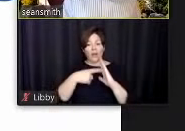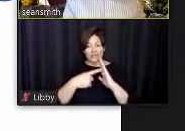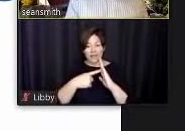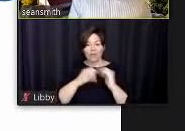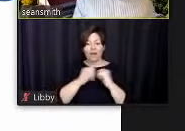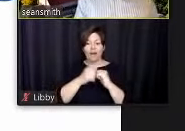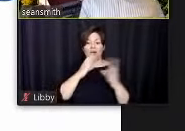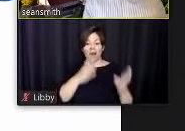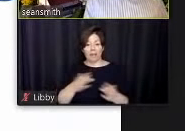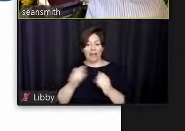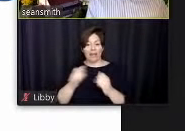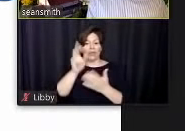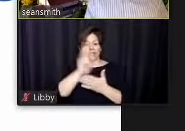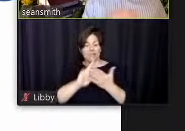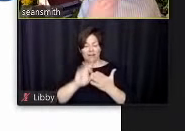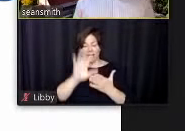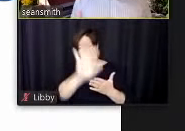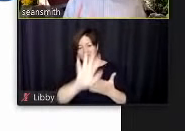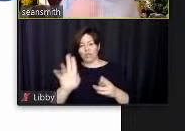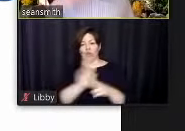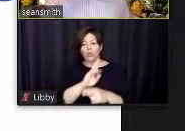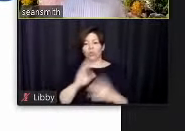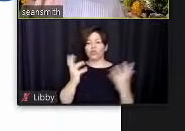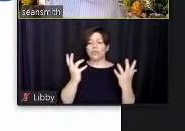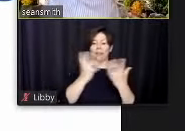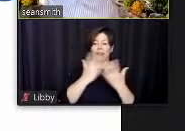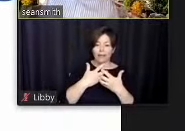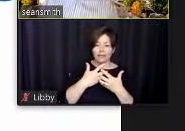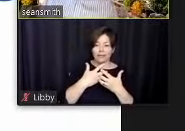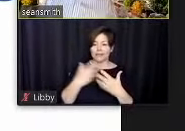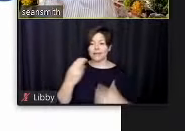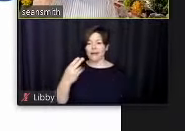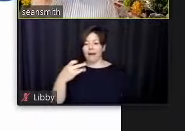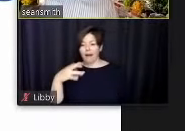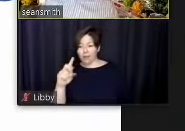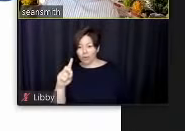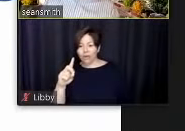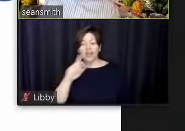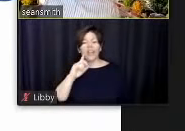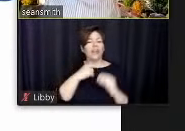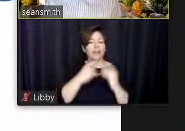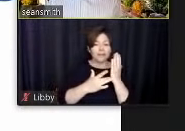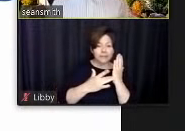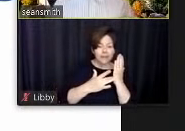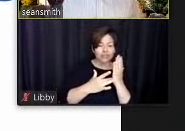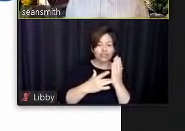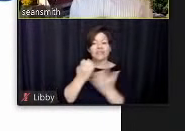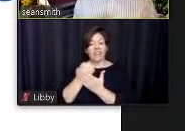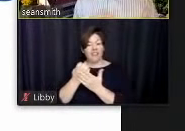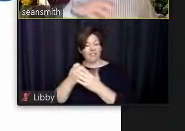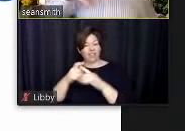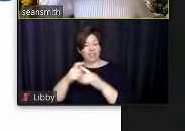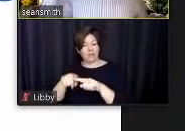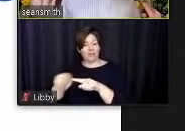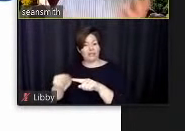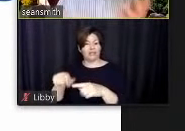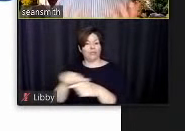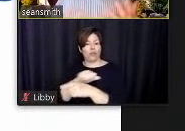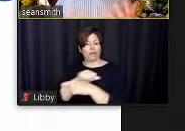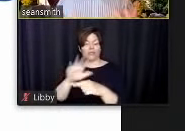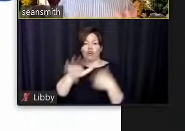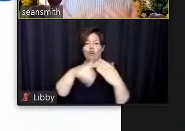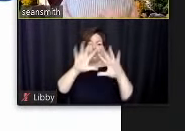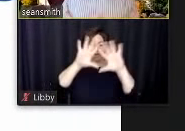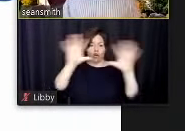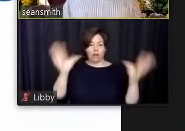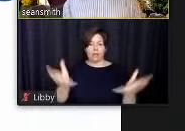design using the blended hybrid, thinking about technology, thinking about evidence-based practices, but bringing all those things